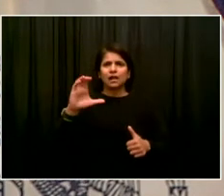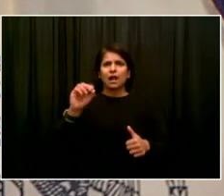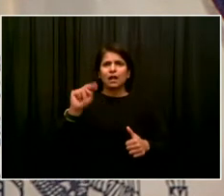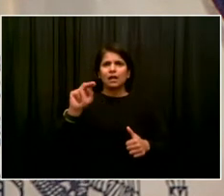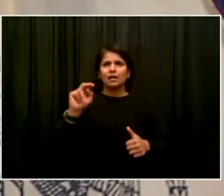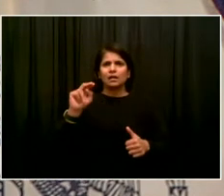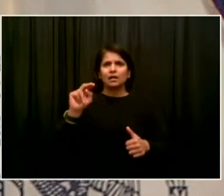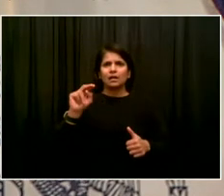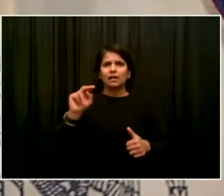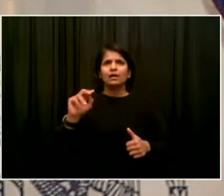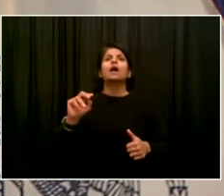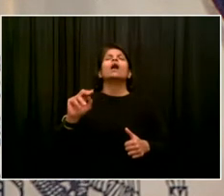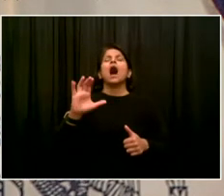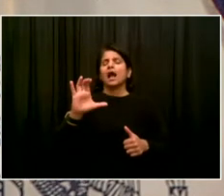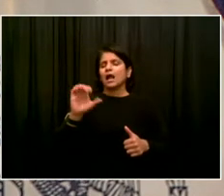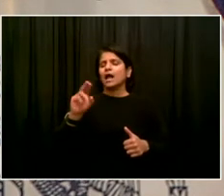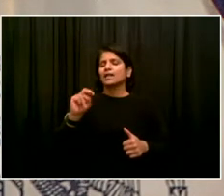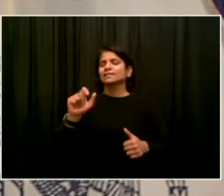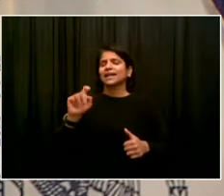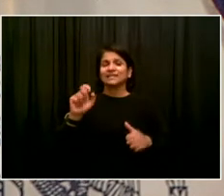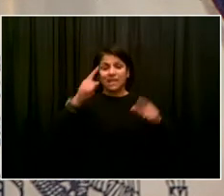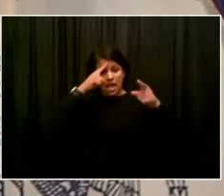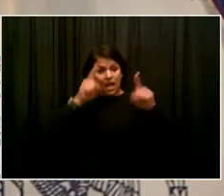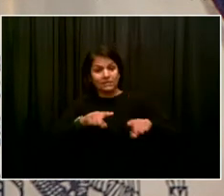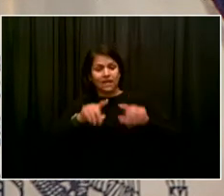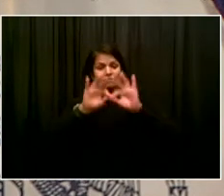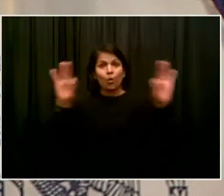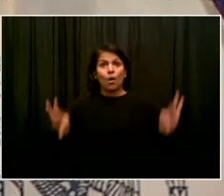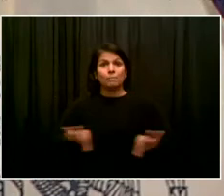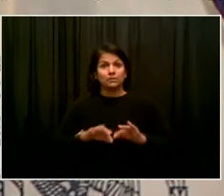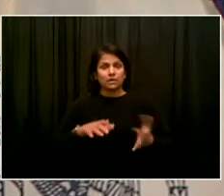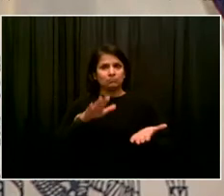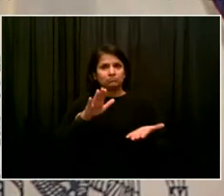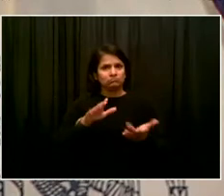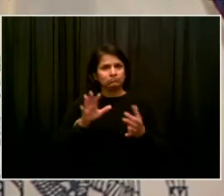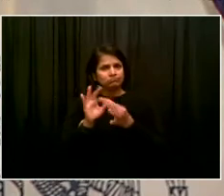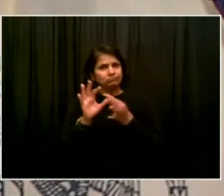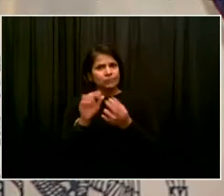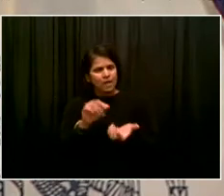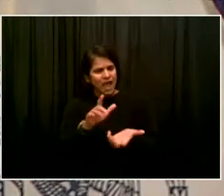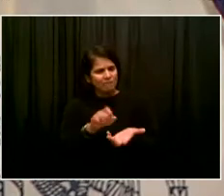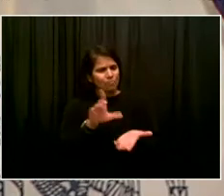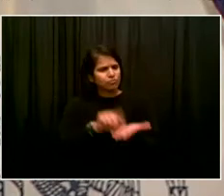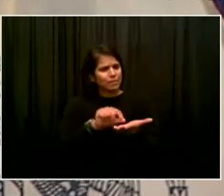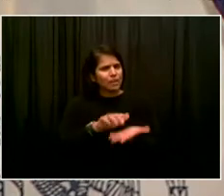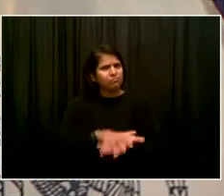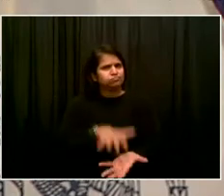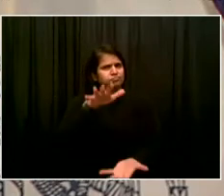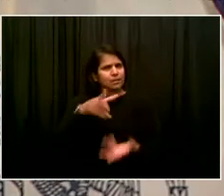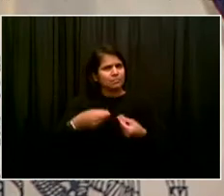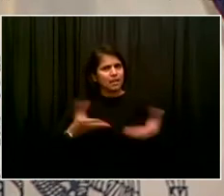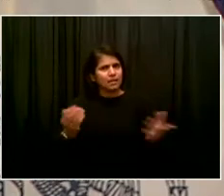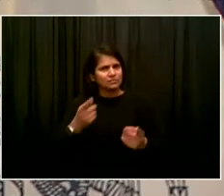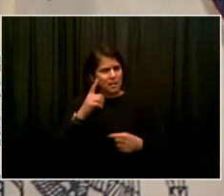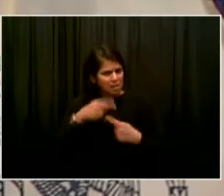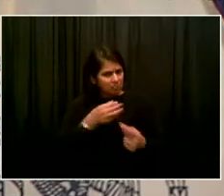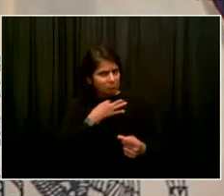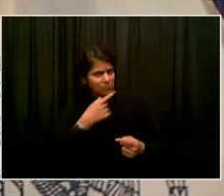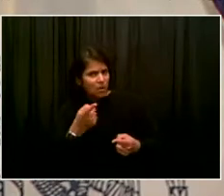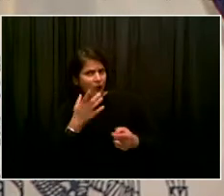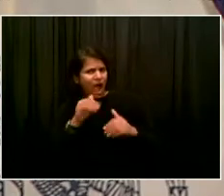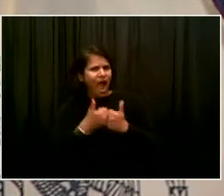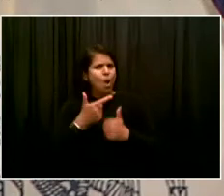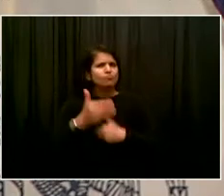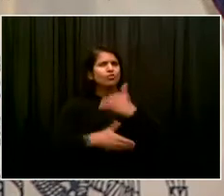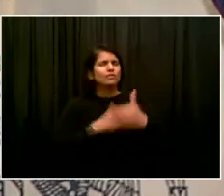an effort to try and get more of them in here. So I wanted to see what that effort's going to look like, what is going to be tried now that didn't work the first